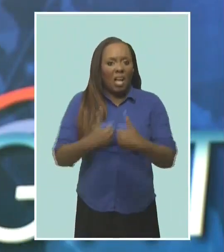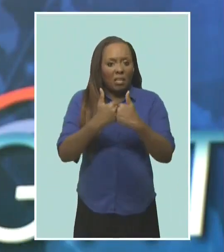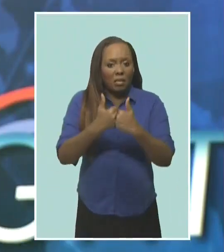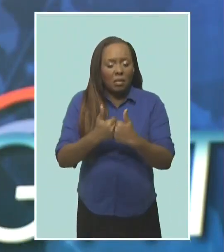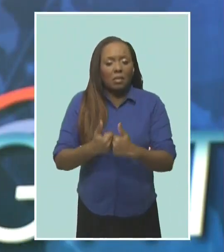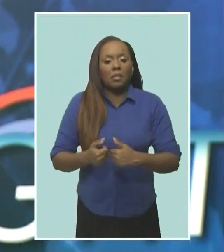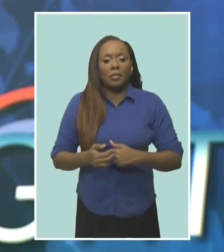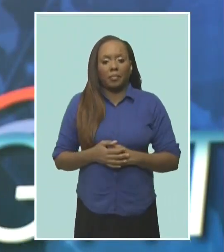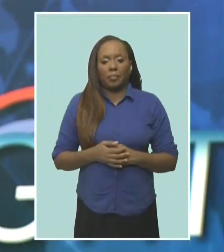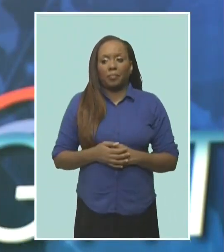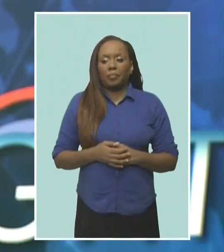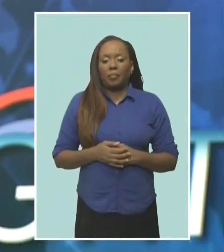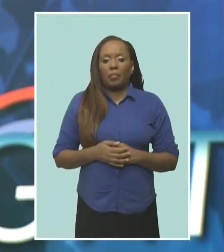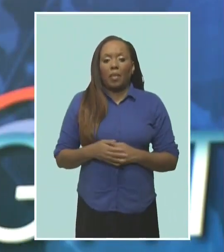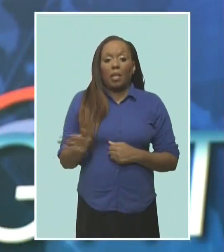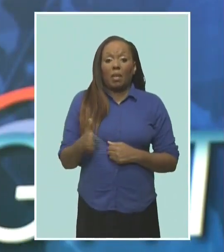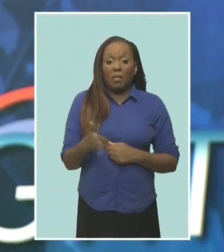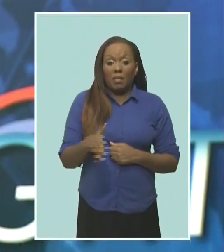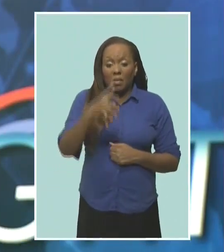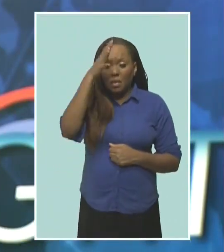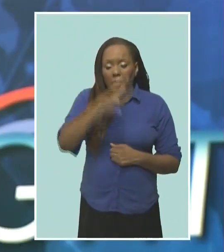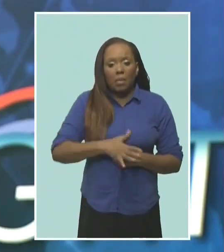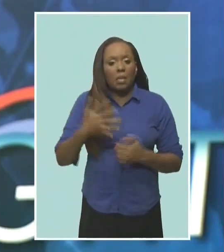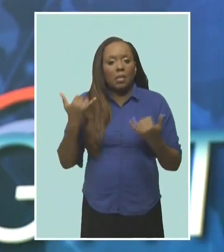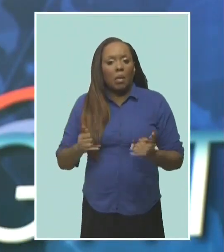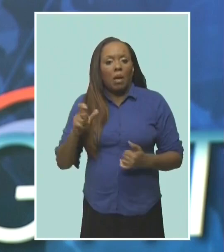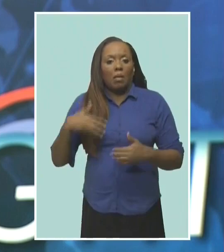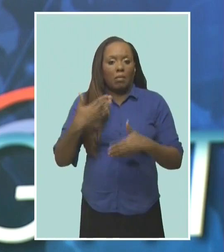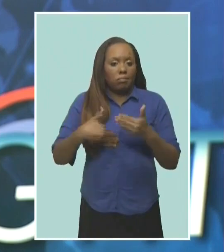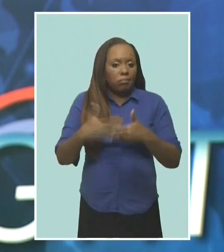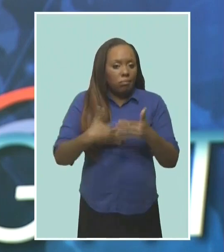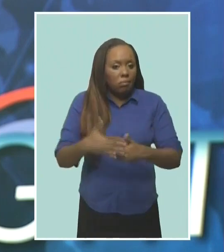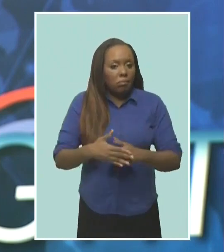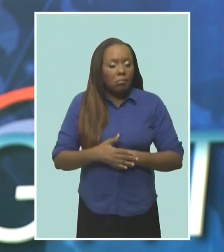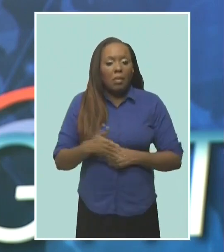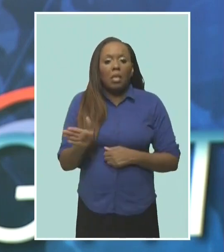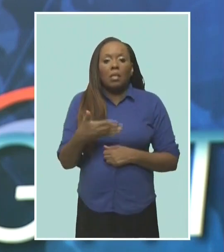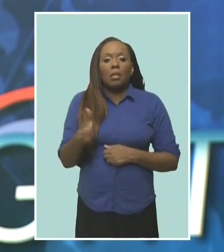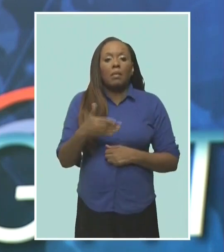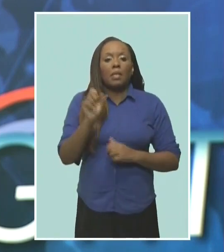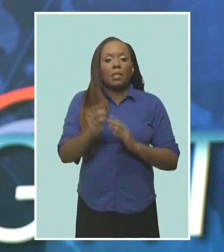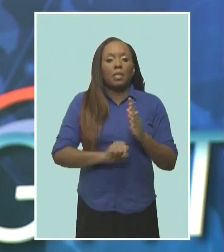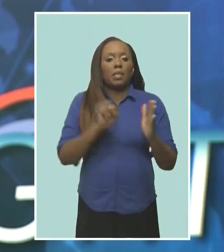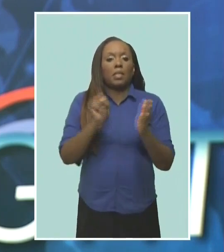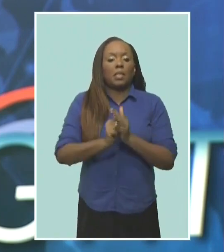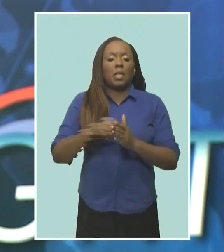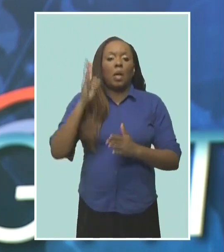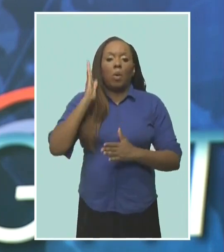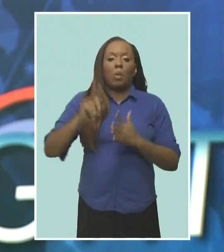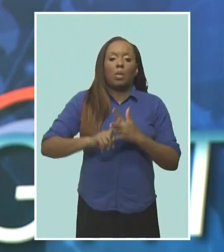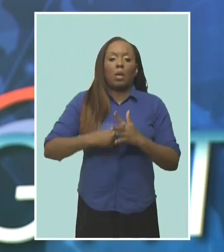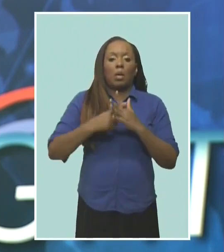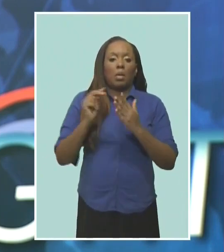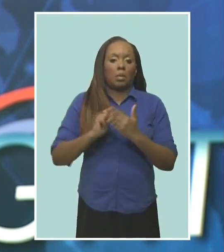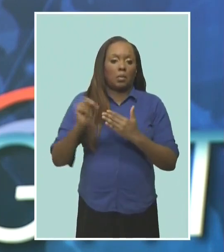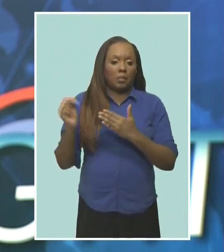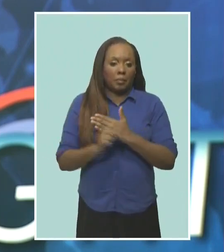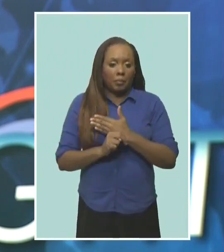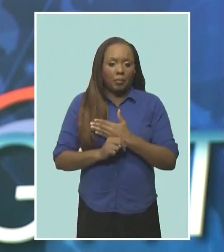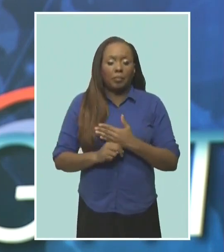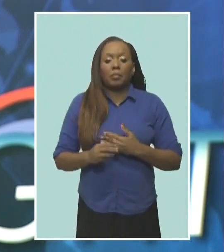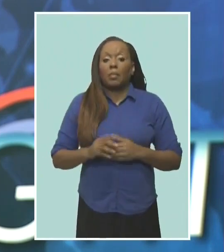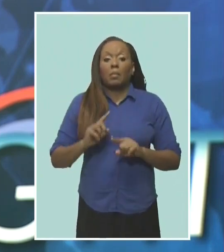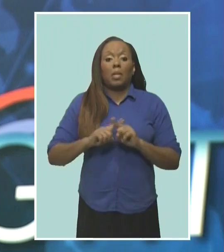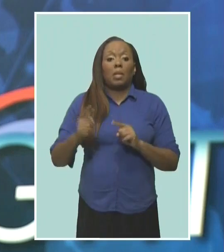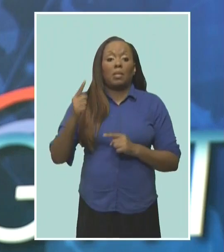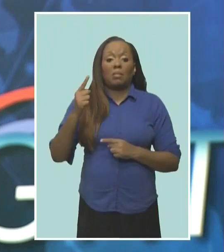Fishermen are in a race against time. The fishing season is scheduled to start in November, and more than half of the complement of boats are